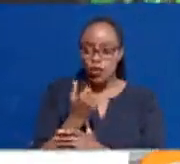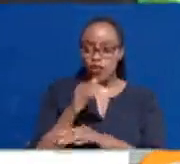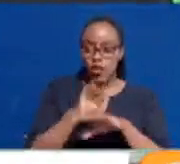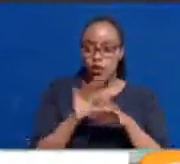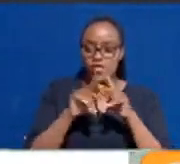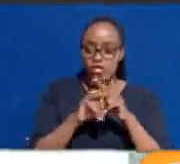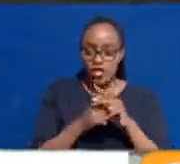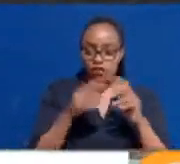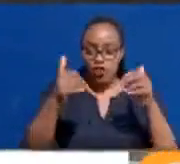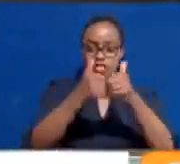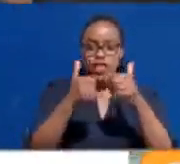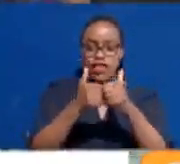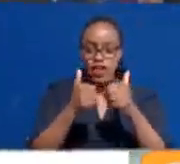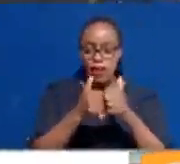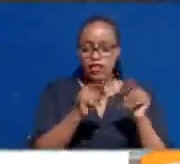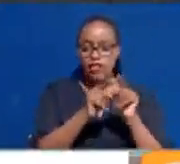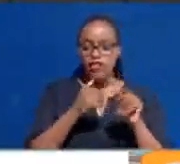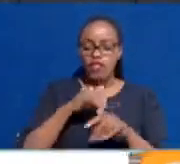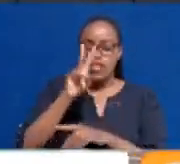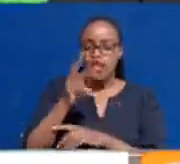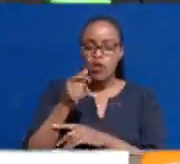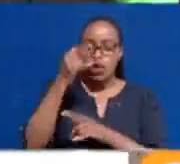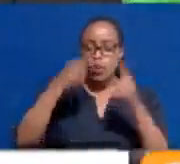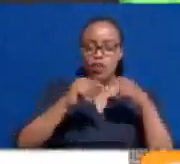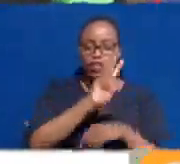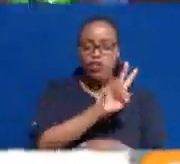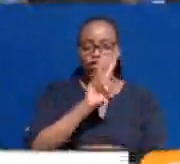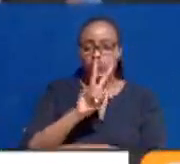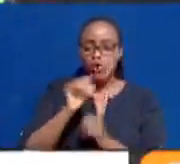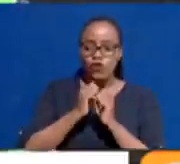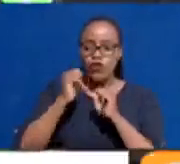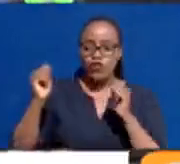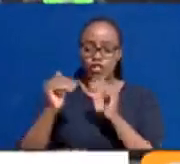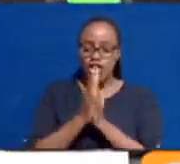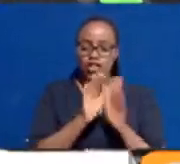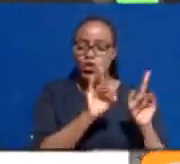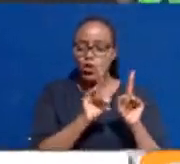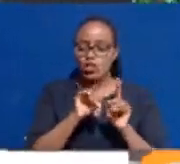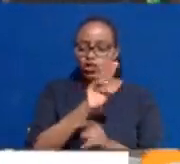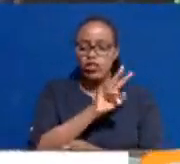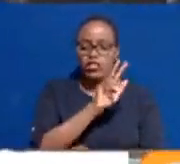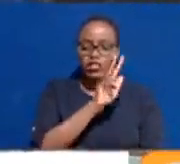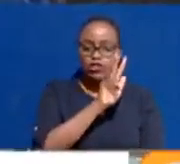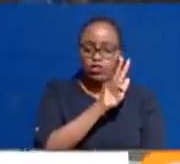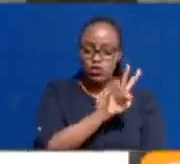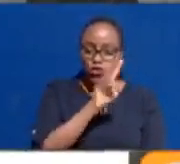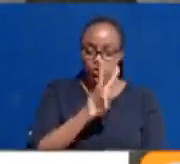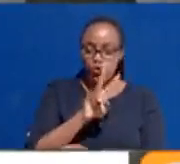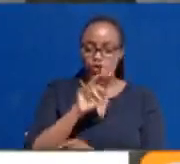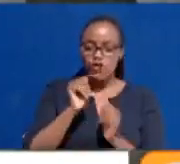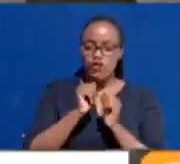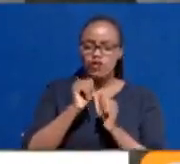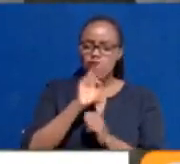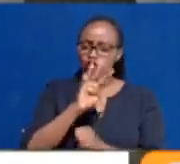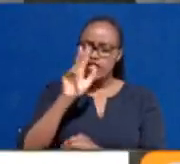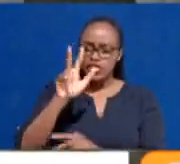A Mustang came alive in the second quarter, winning it 22-15 to cut MAB's leads to 33-43 at halftime. In the third